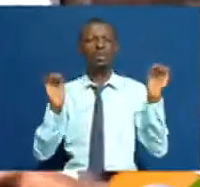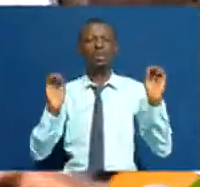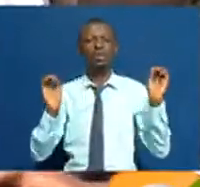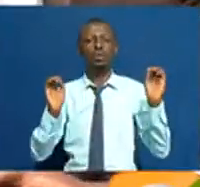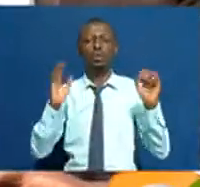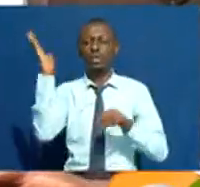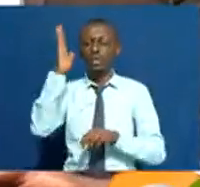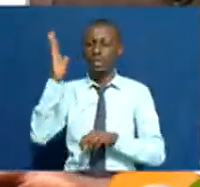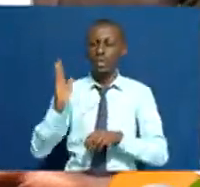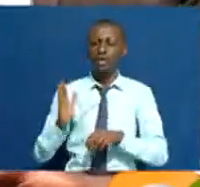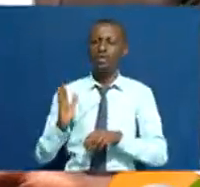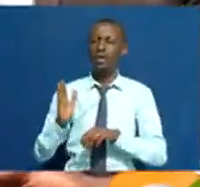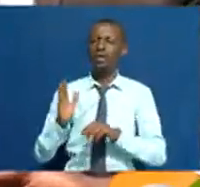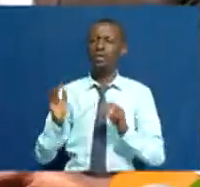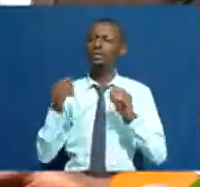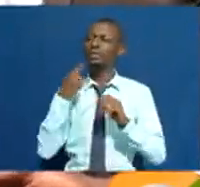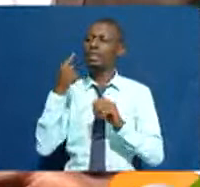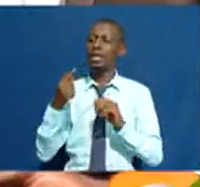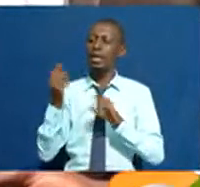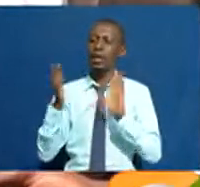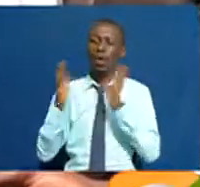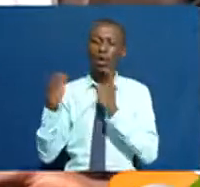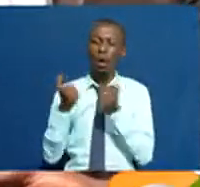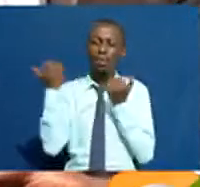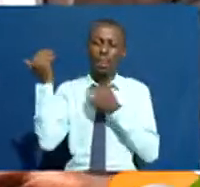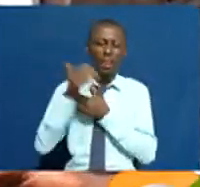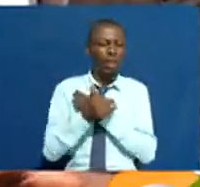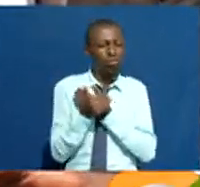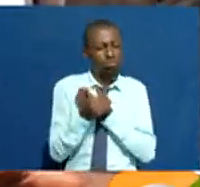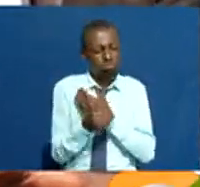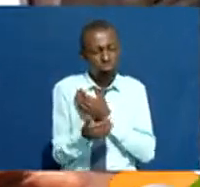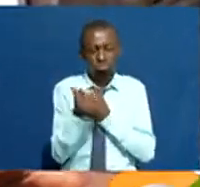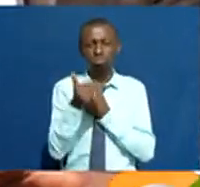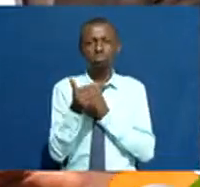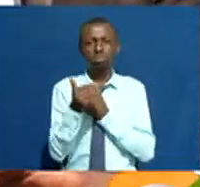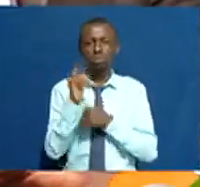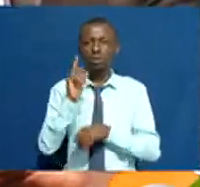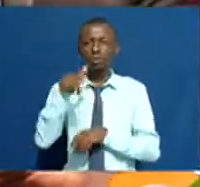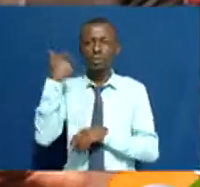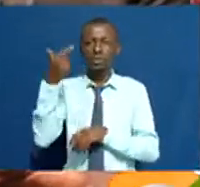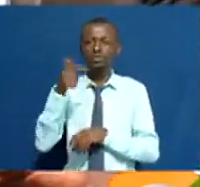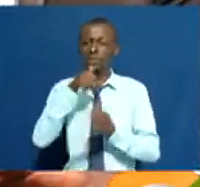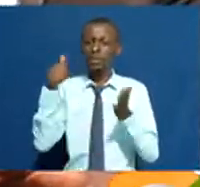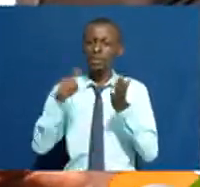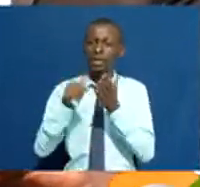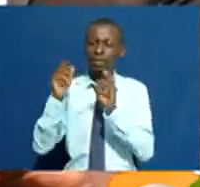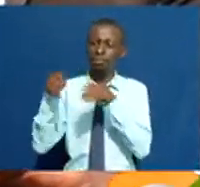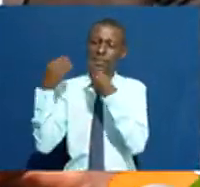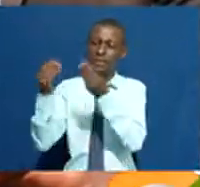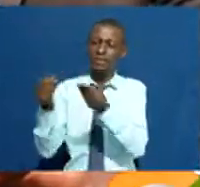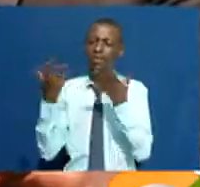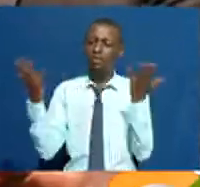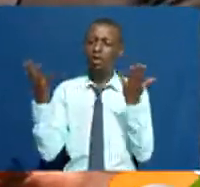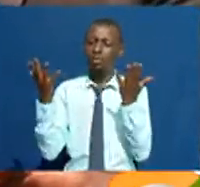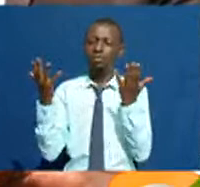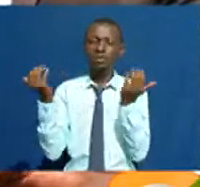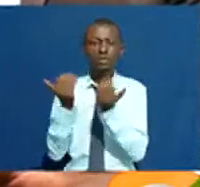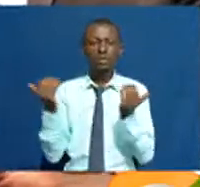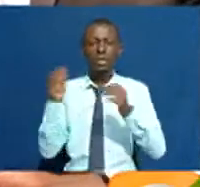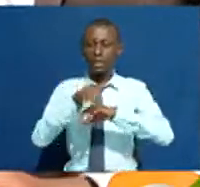tukutane utuambie way forward vile inaendelea. Kama mimi mwenyewe nilikupatia barua nikakwambia mtoto amepata